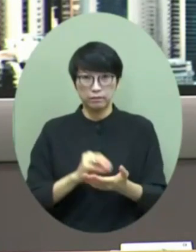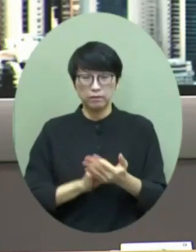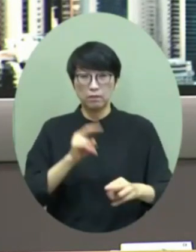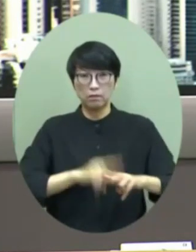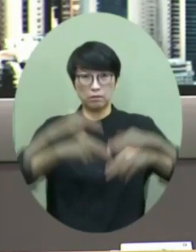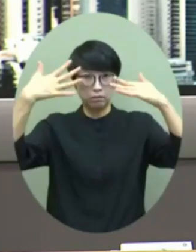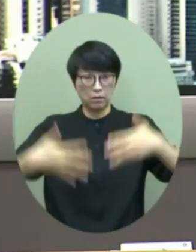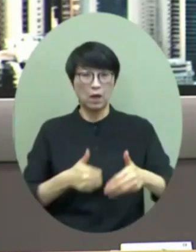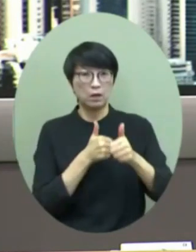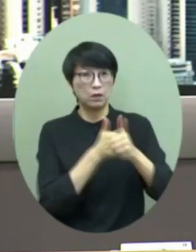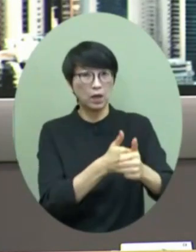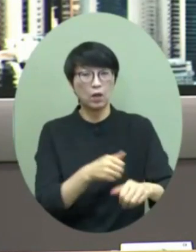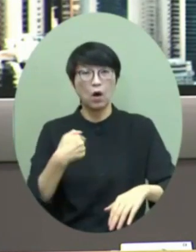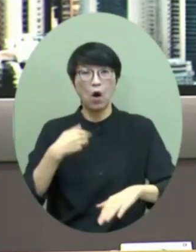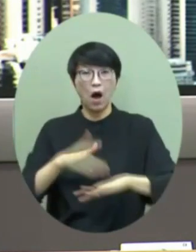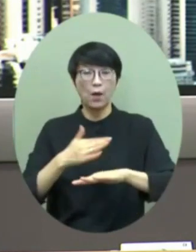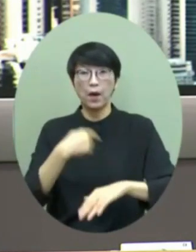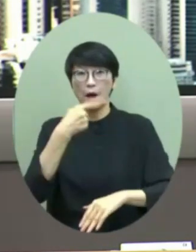enjoy. And third